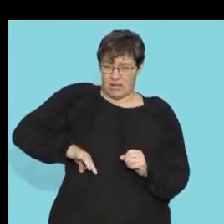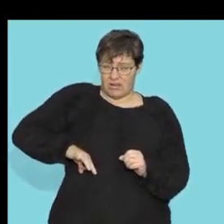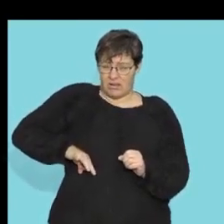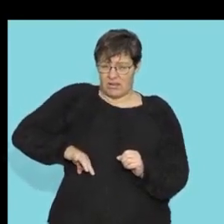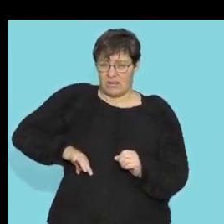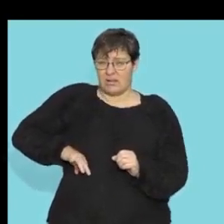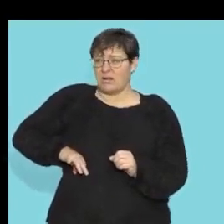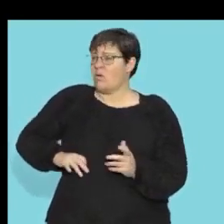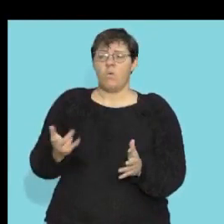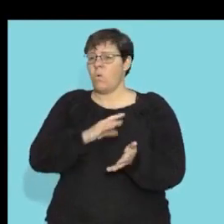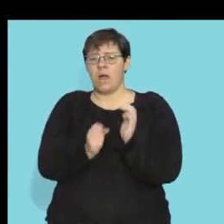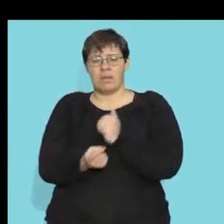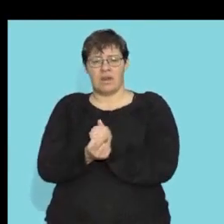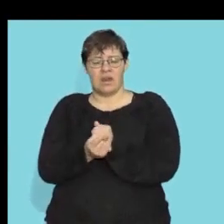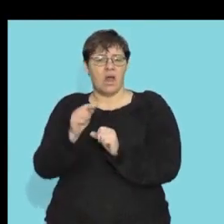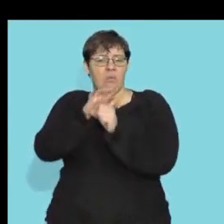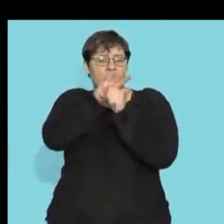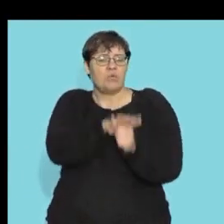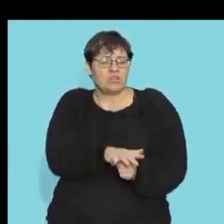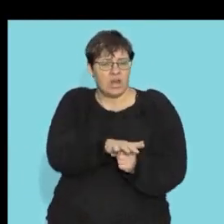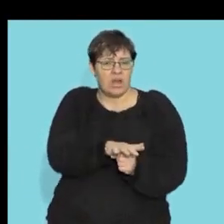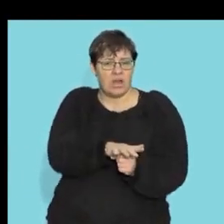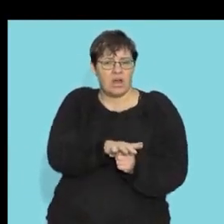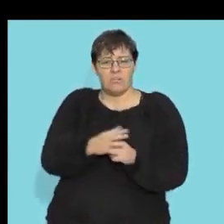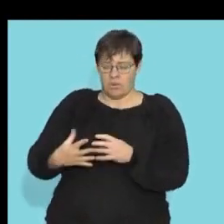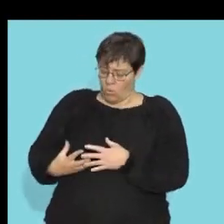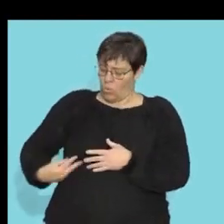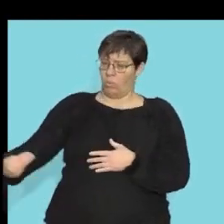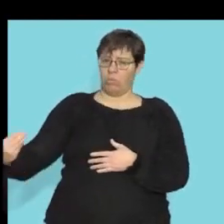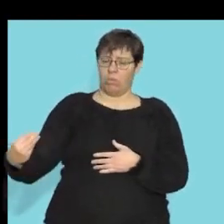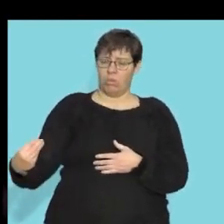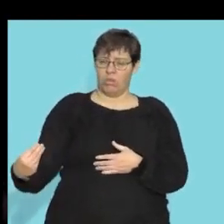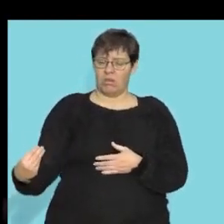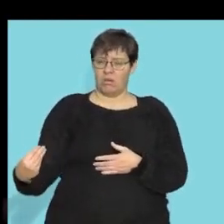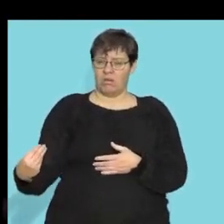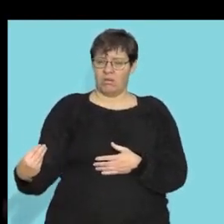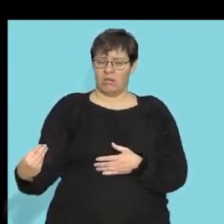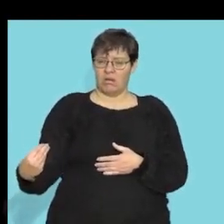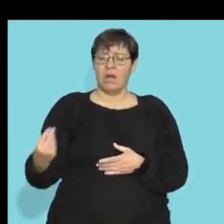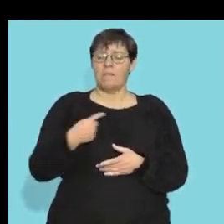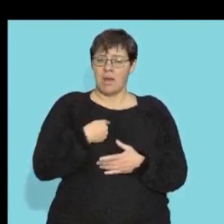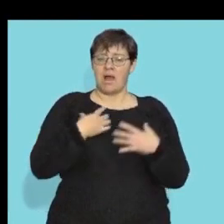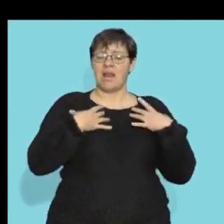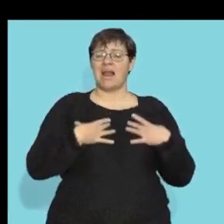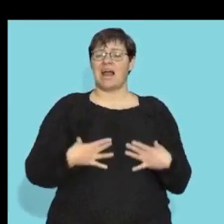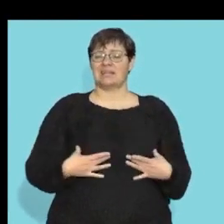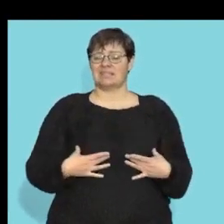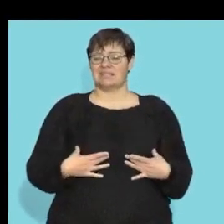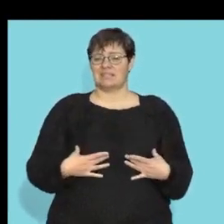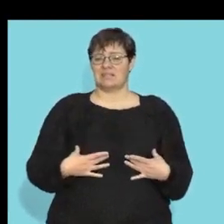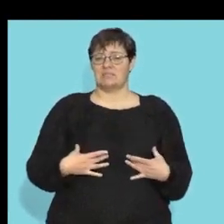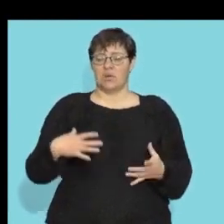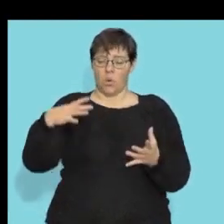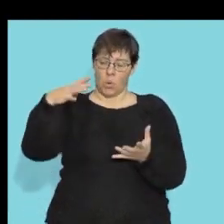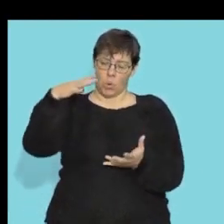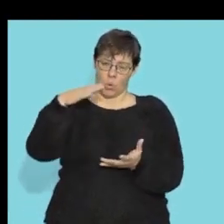gets happening is over there, what happens to the pressure? It deflates. And literally, my lungs